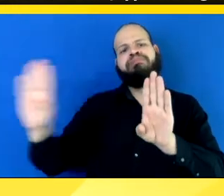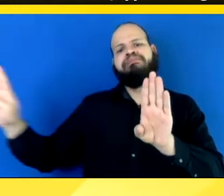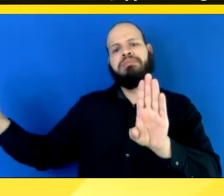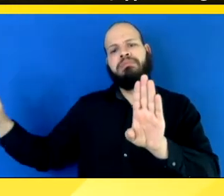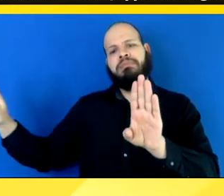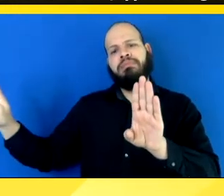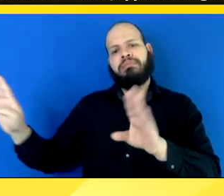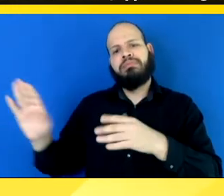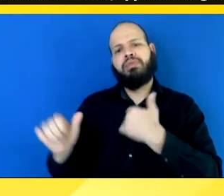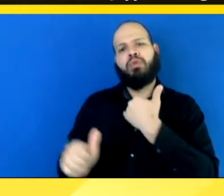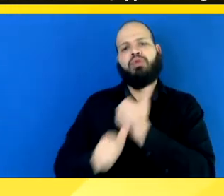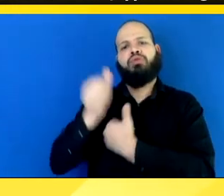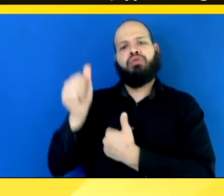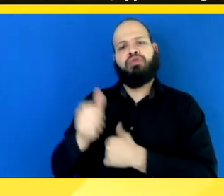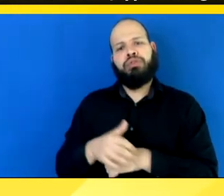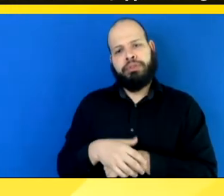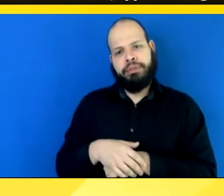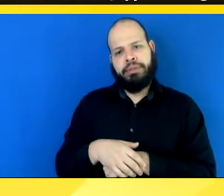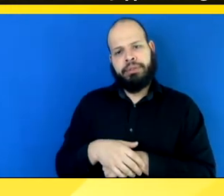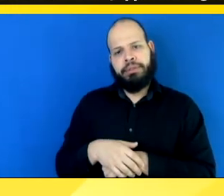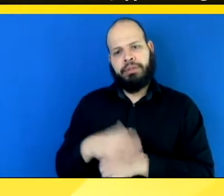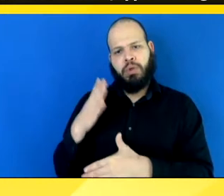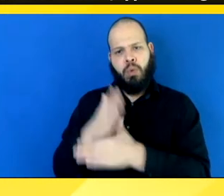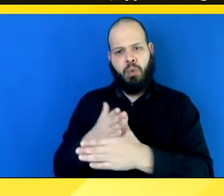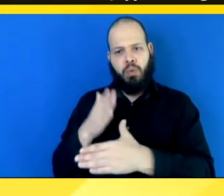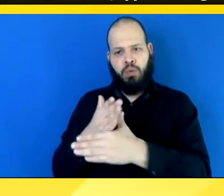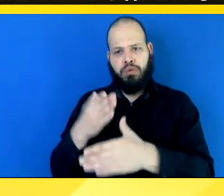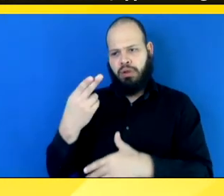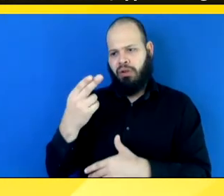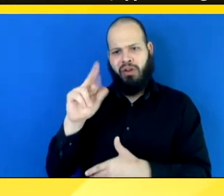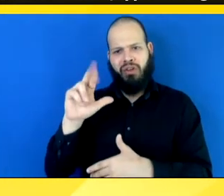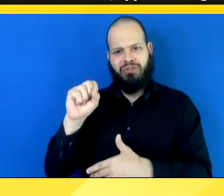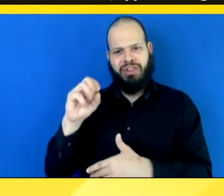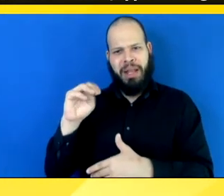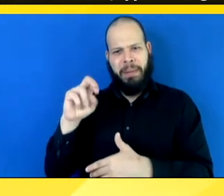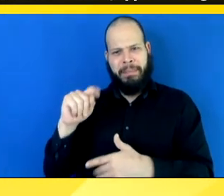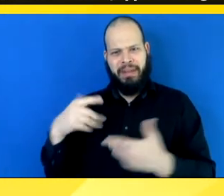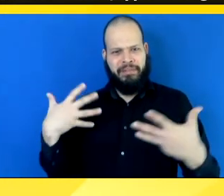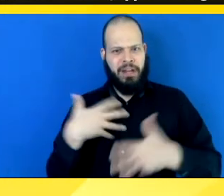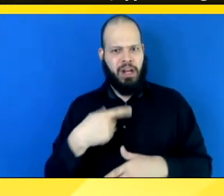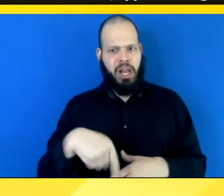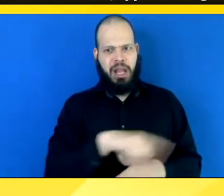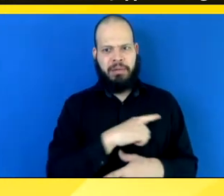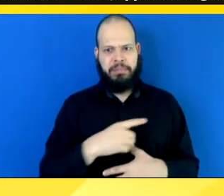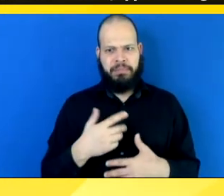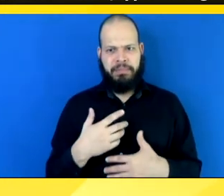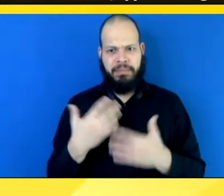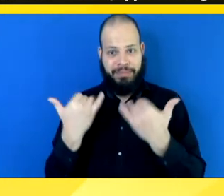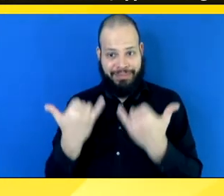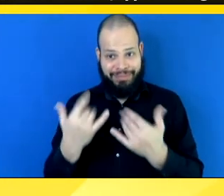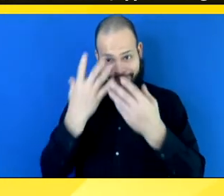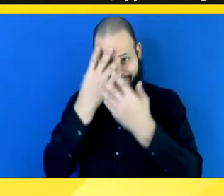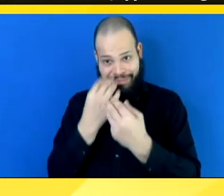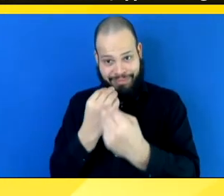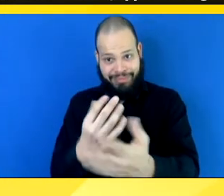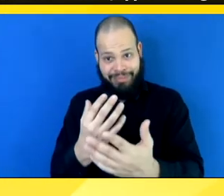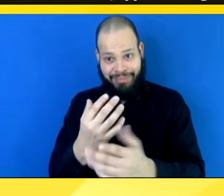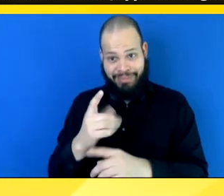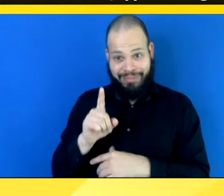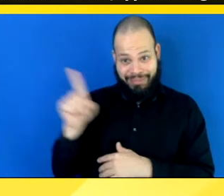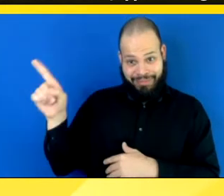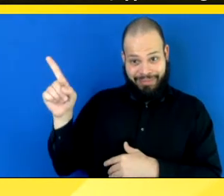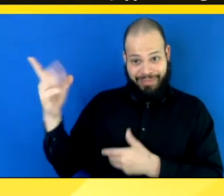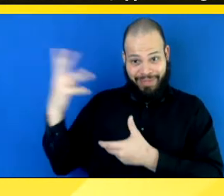fear-mongering. Let me be clear, and President Biden himself has said this too.